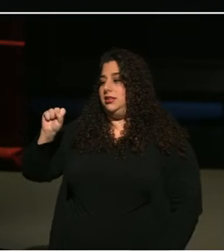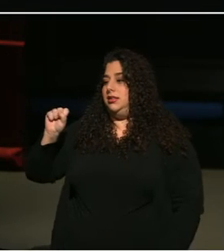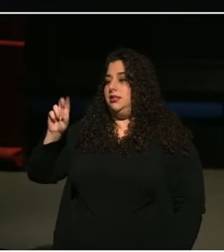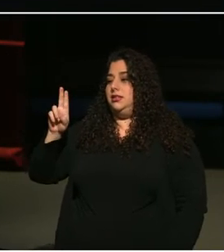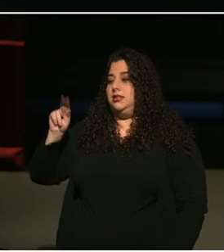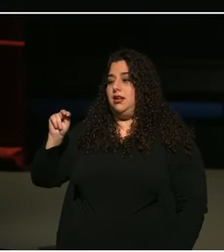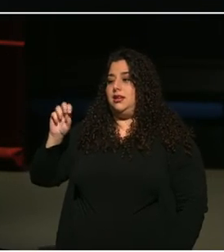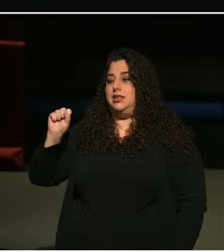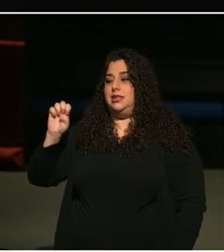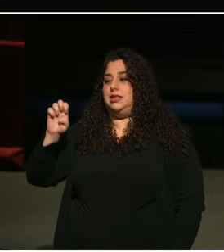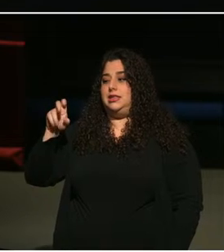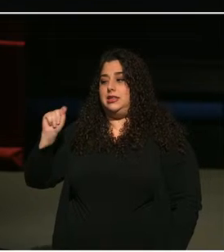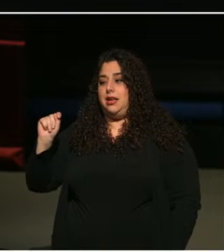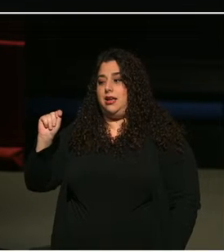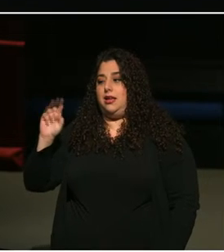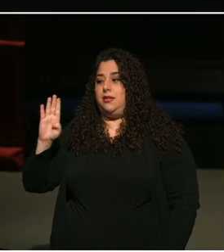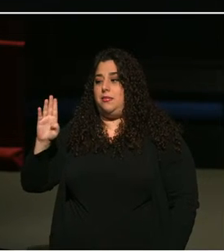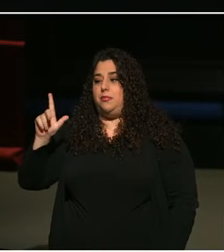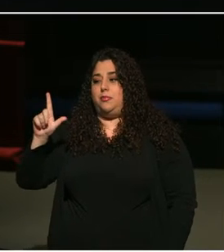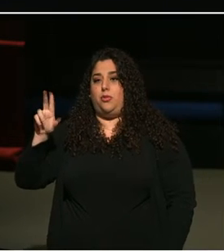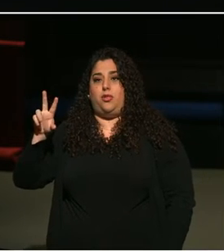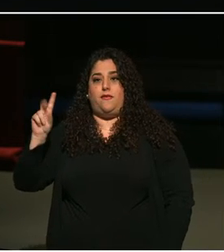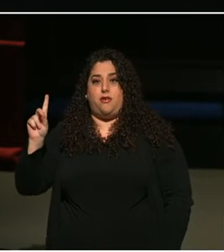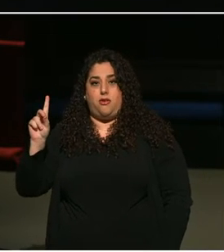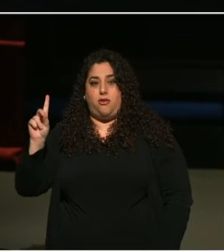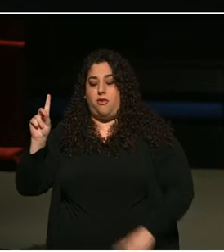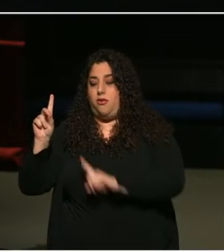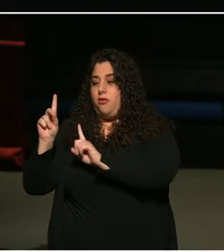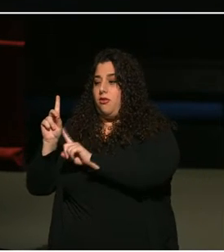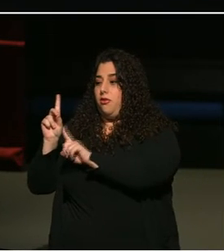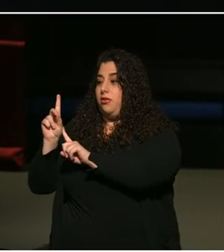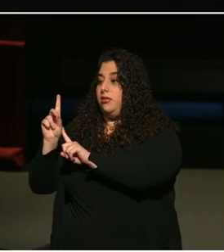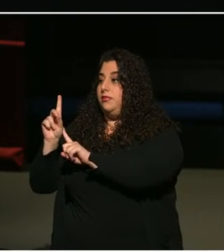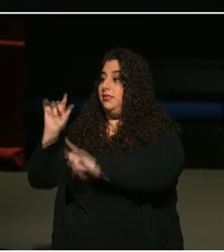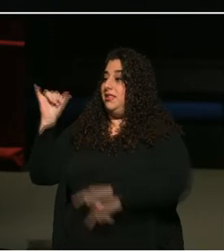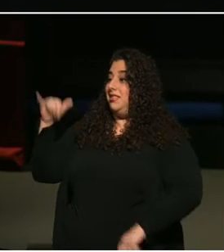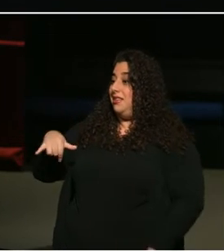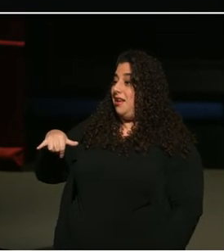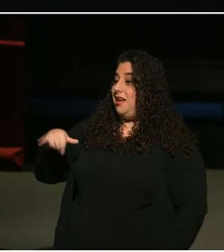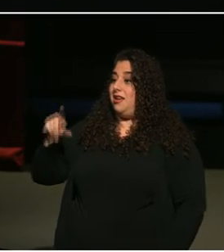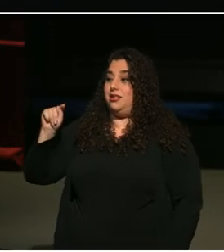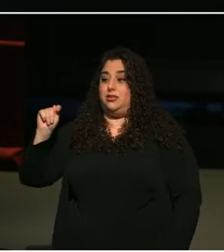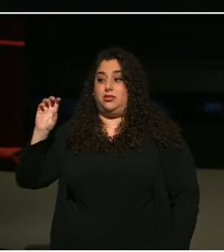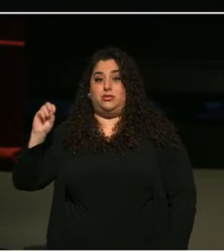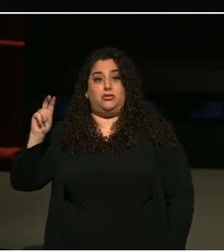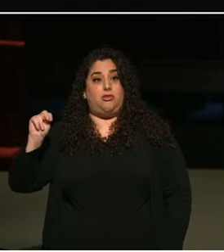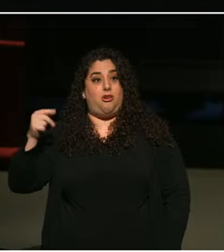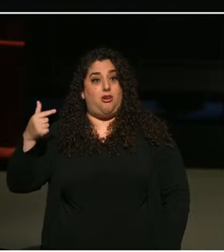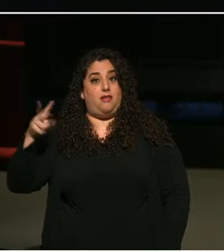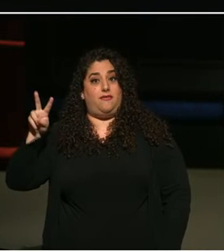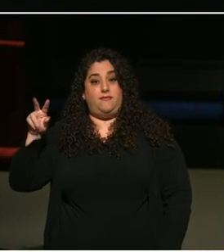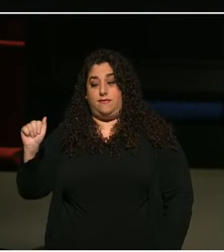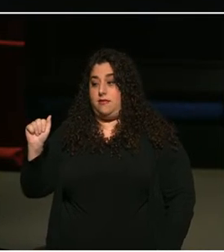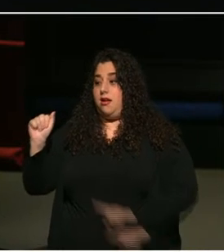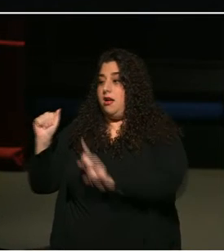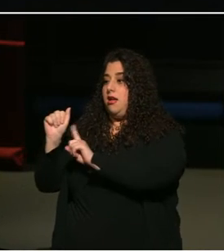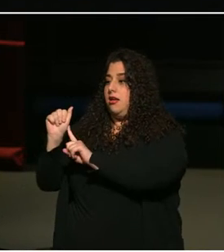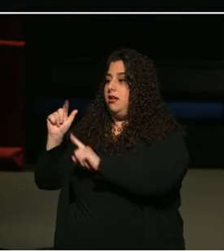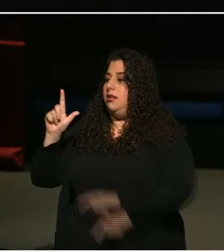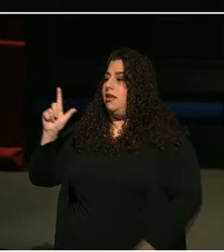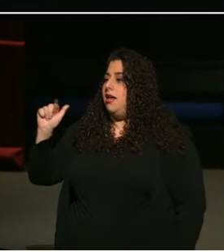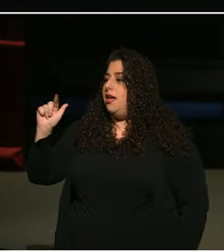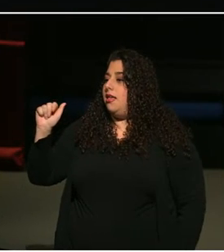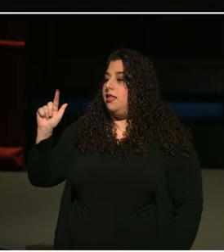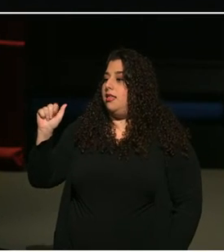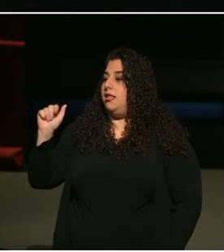Towangar, our Tongva tribal ancestral lands. It covers the entire Los Angeles Basin and four Southern